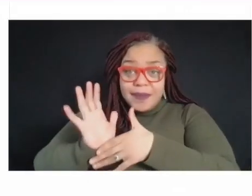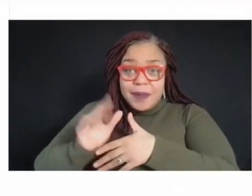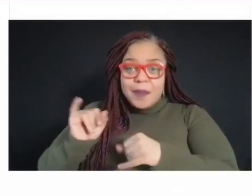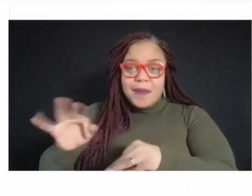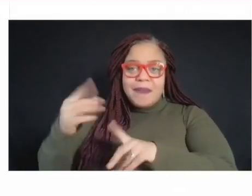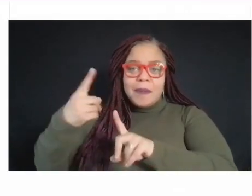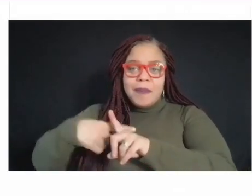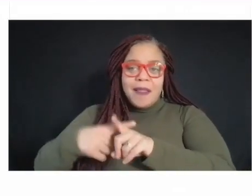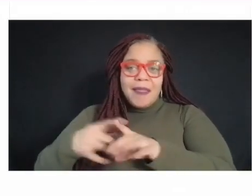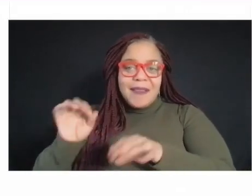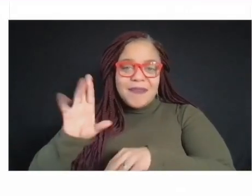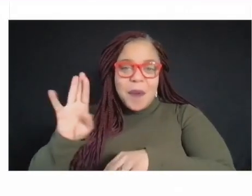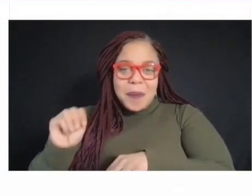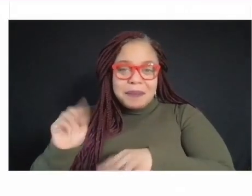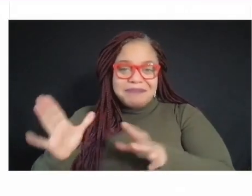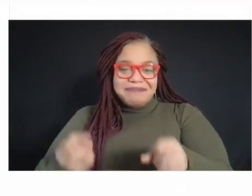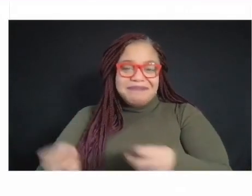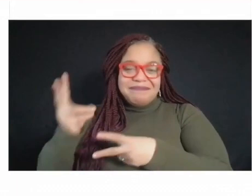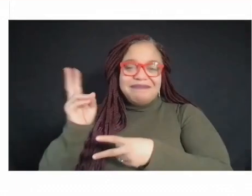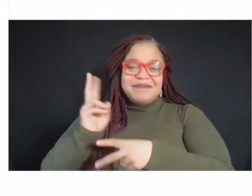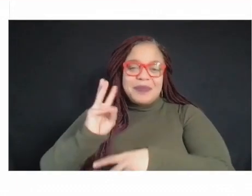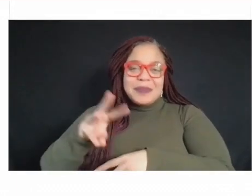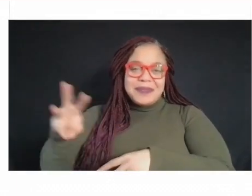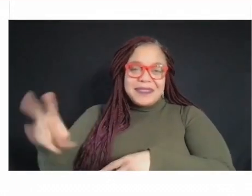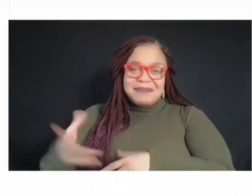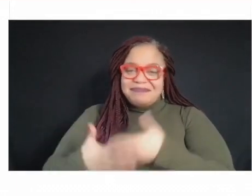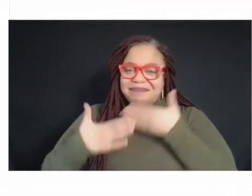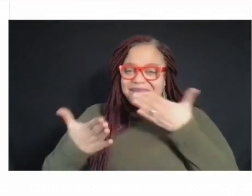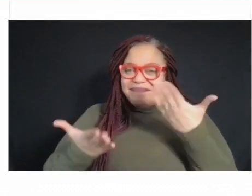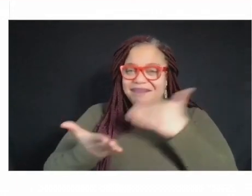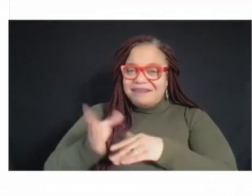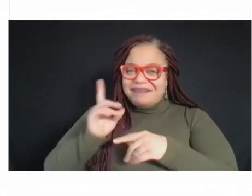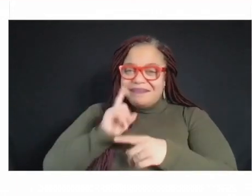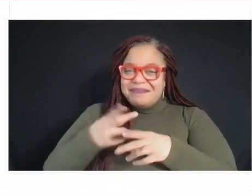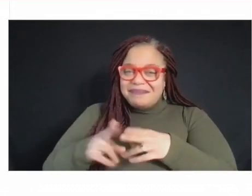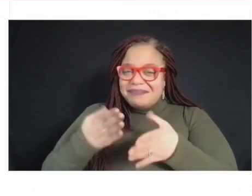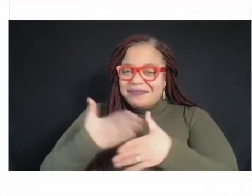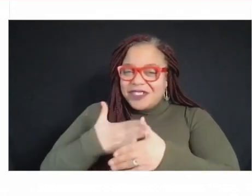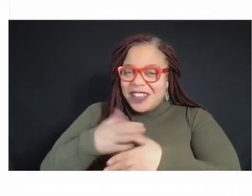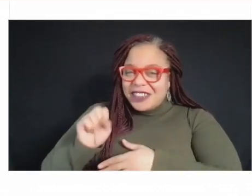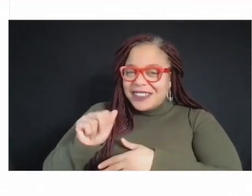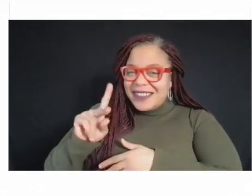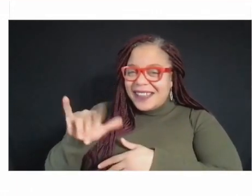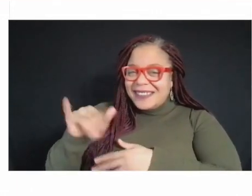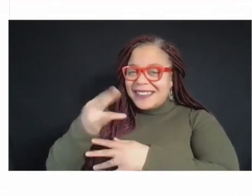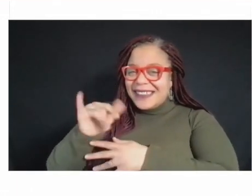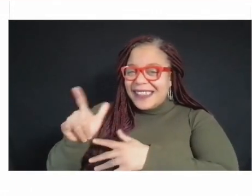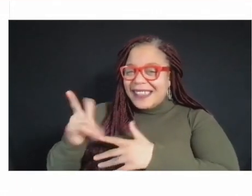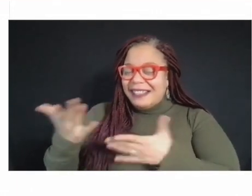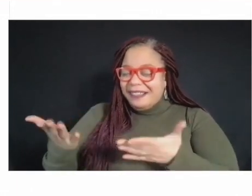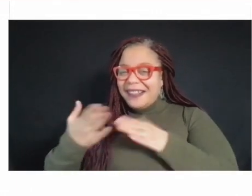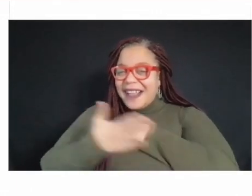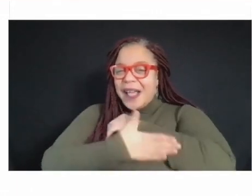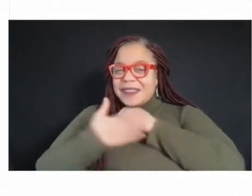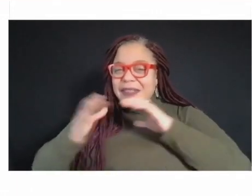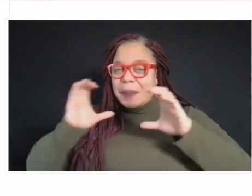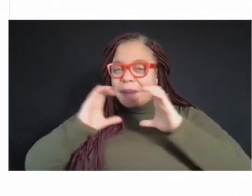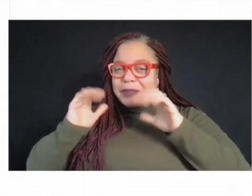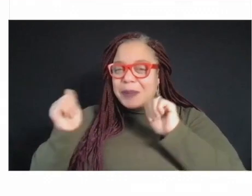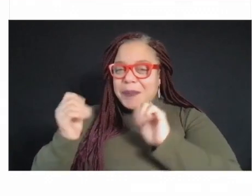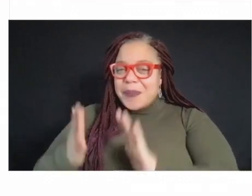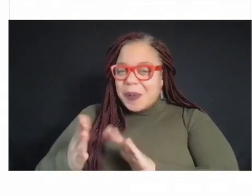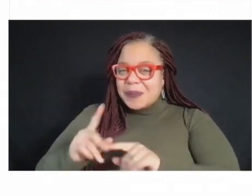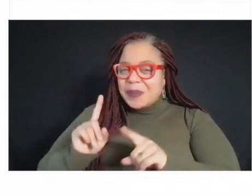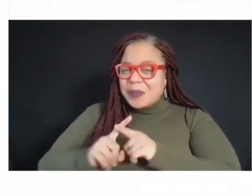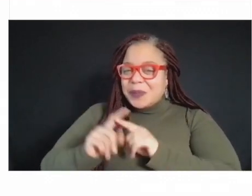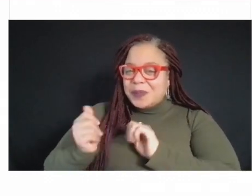briefly share San Diego County's communication approach to address misinformation. Thanks. Thanks so much, Wilma. I